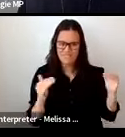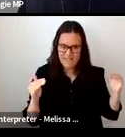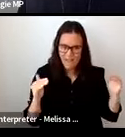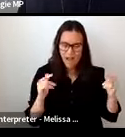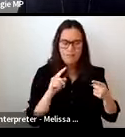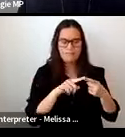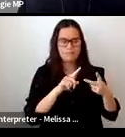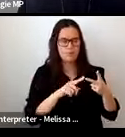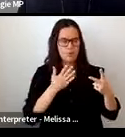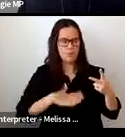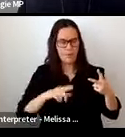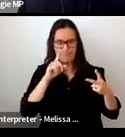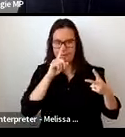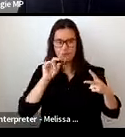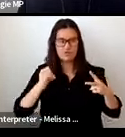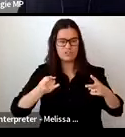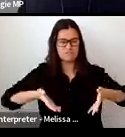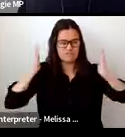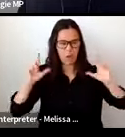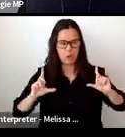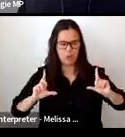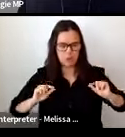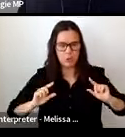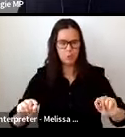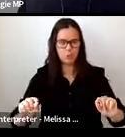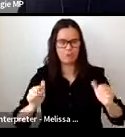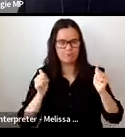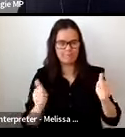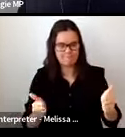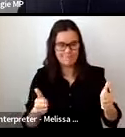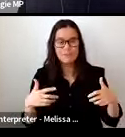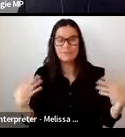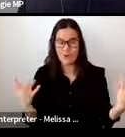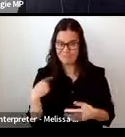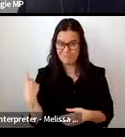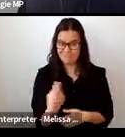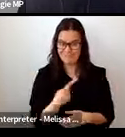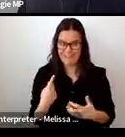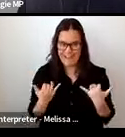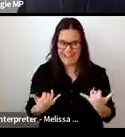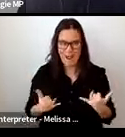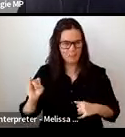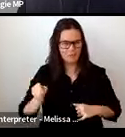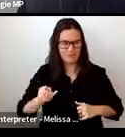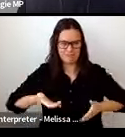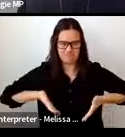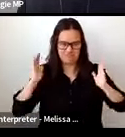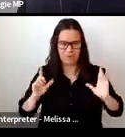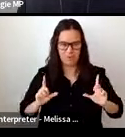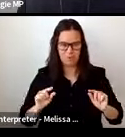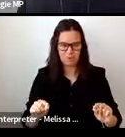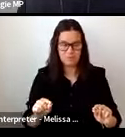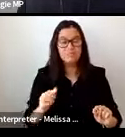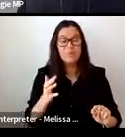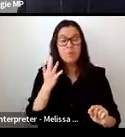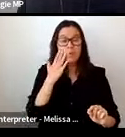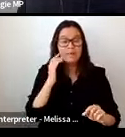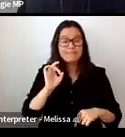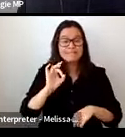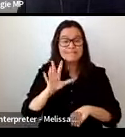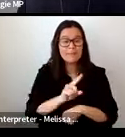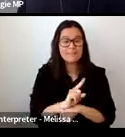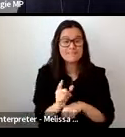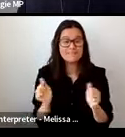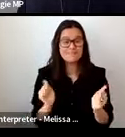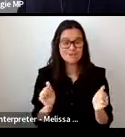So let's crack on then. And I'll sing out at about 10 minutes if that's useful, and